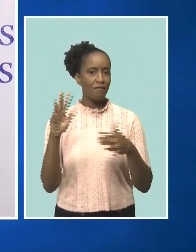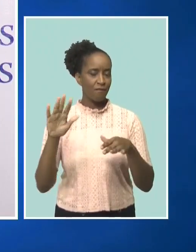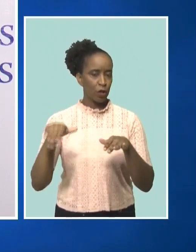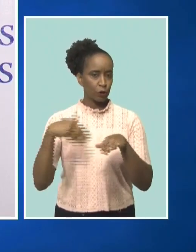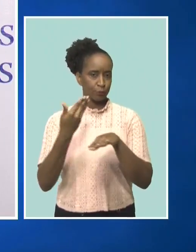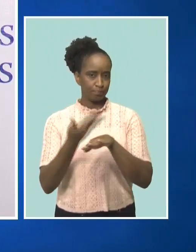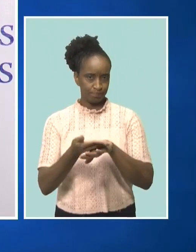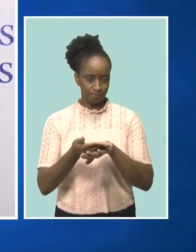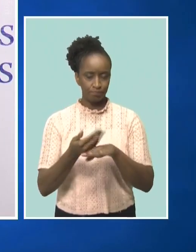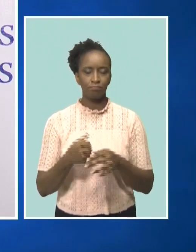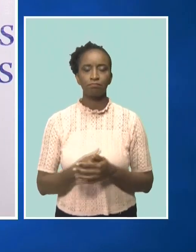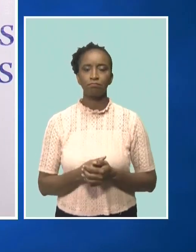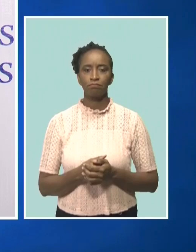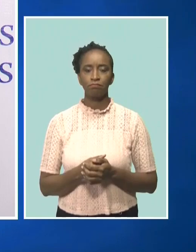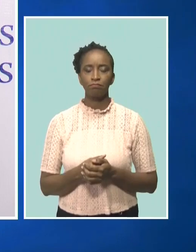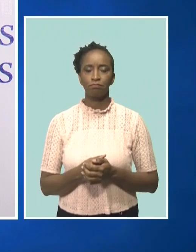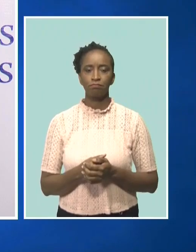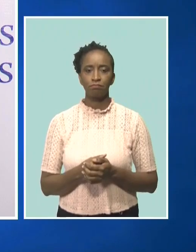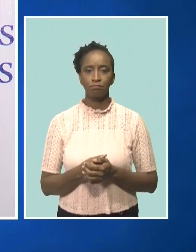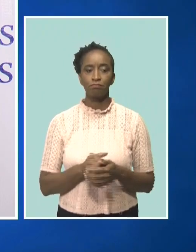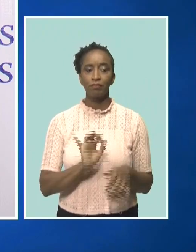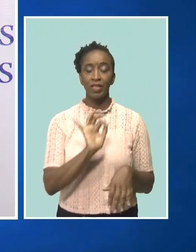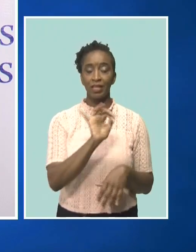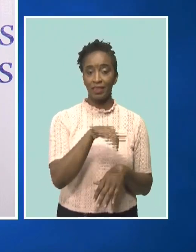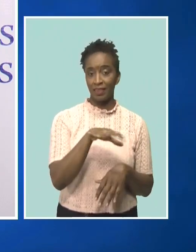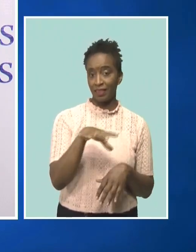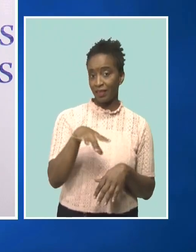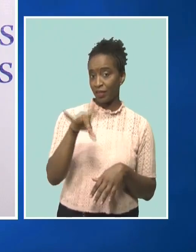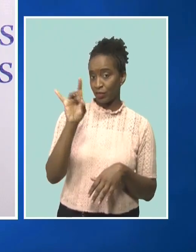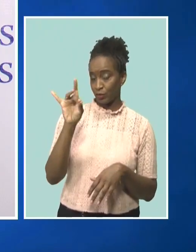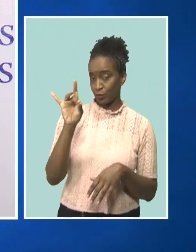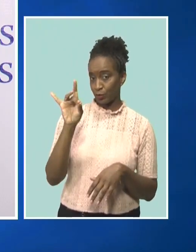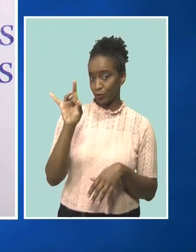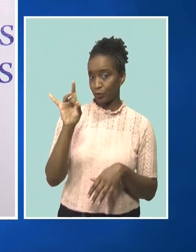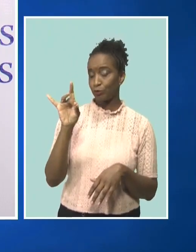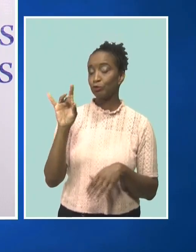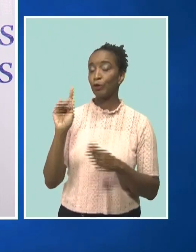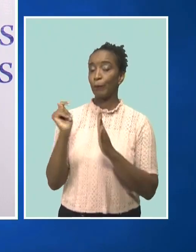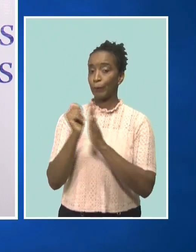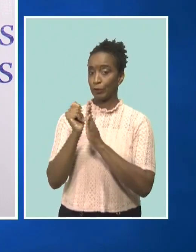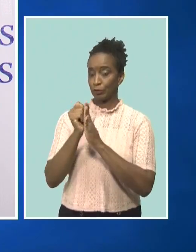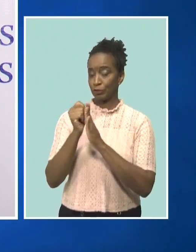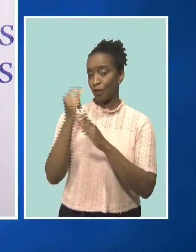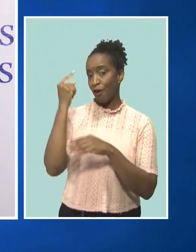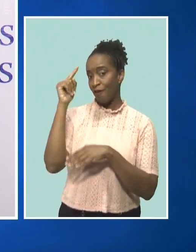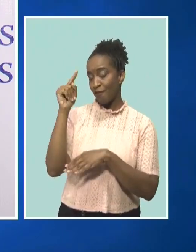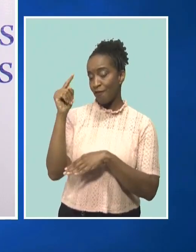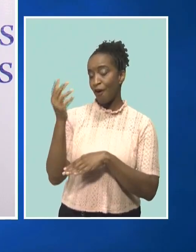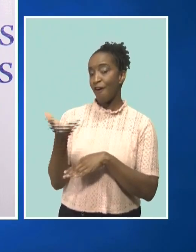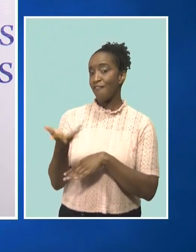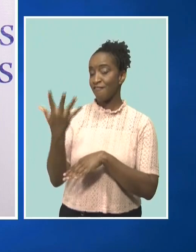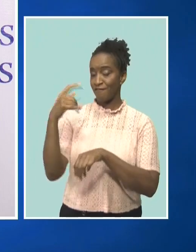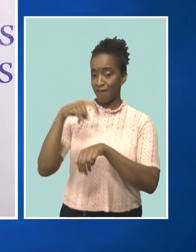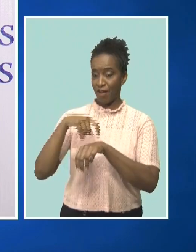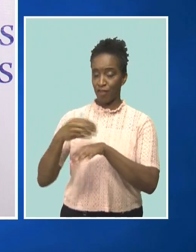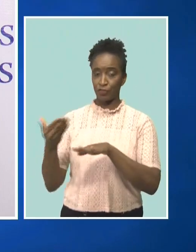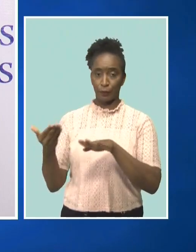the Ritz-Carlton brand choosing Bridgetown for 5 calls this winter underscores Barbados's growing